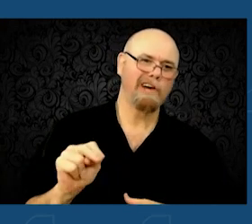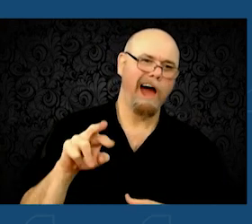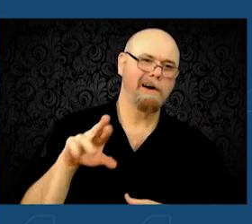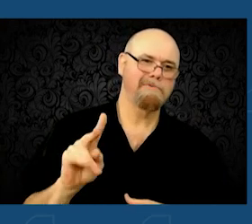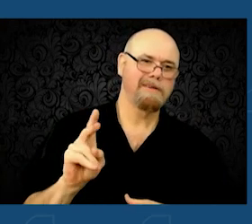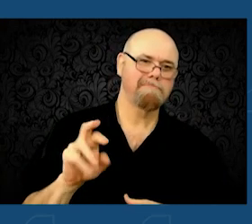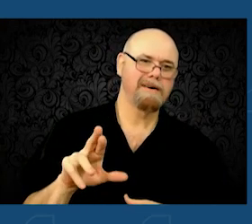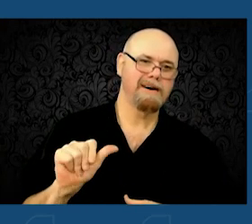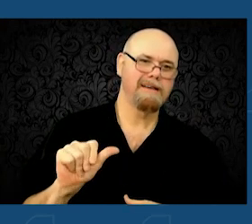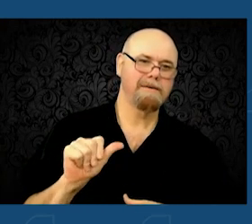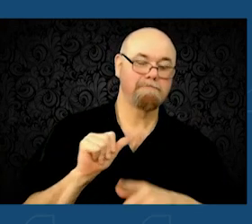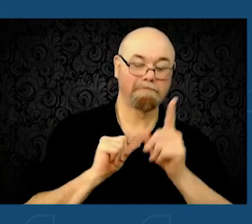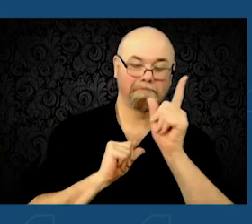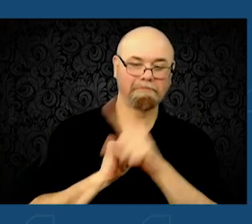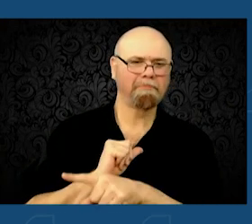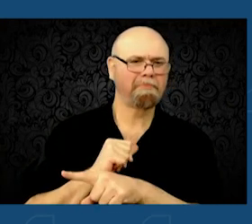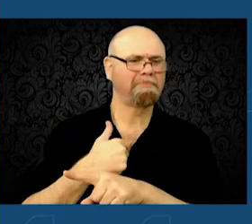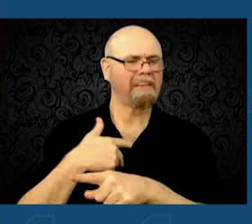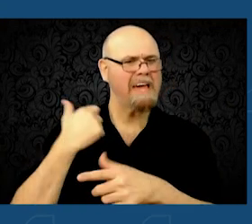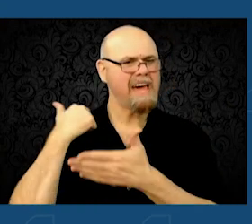to prime the pump.